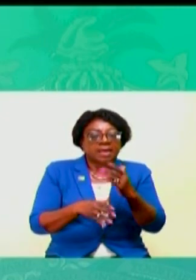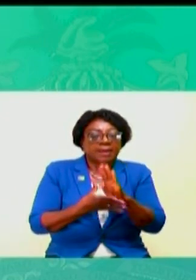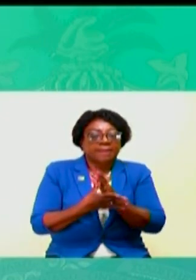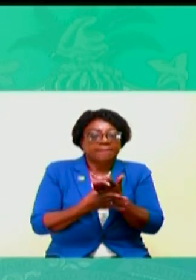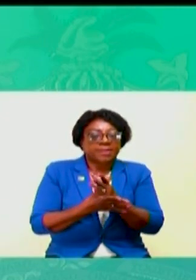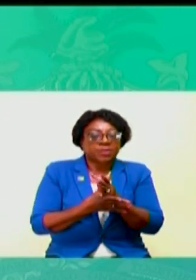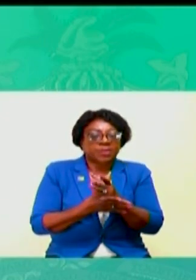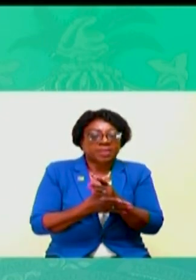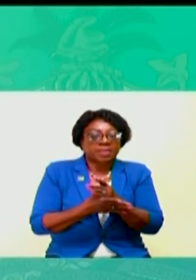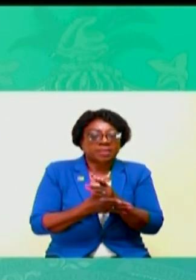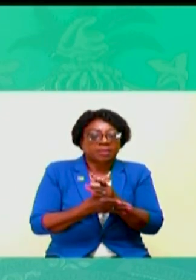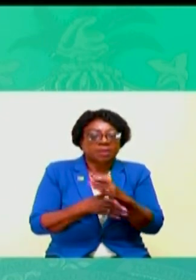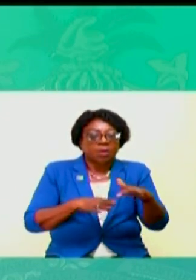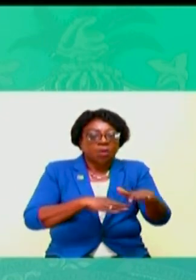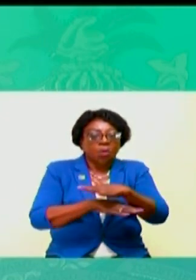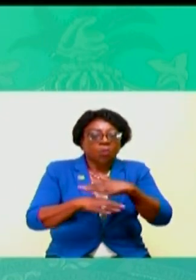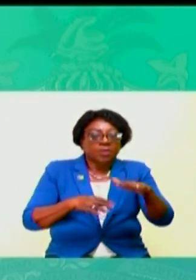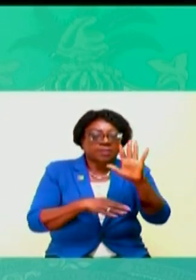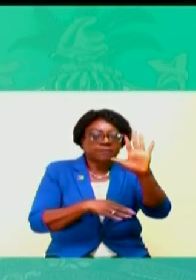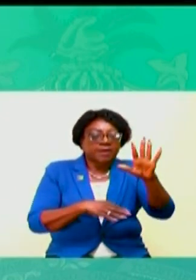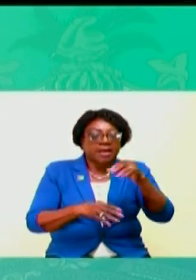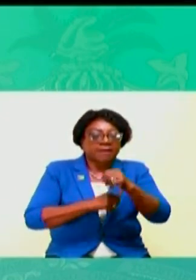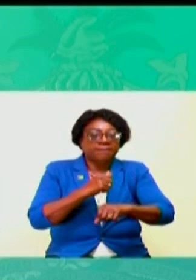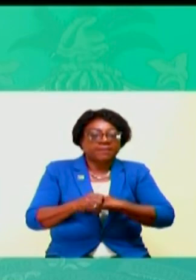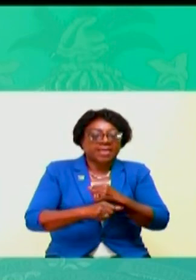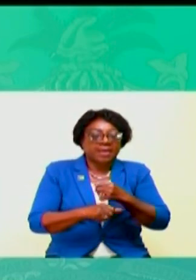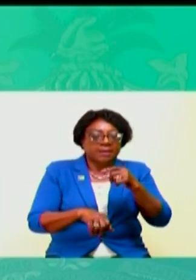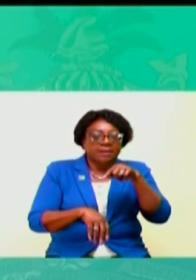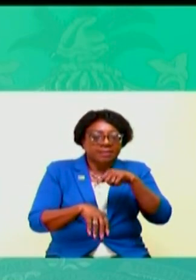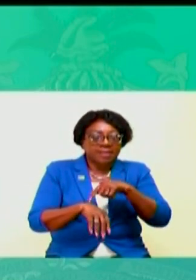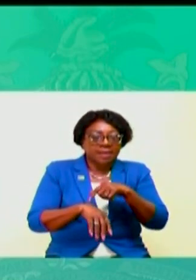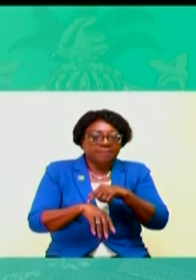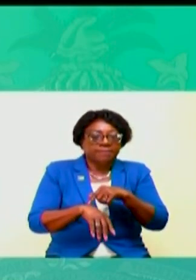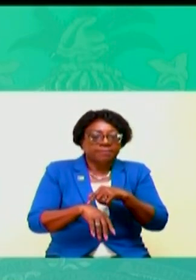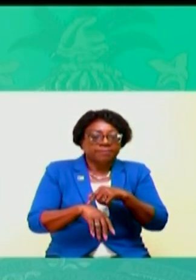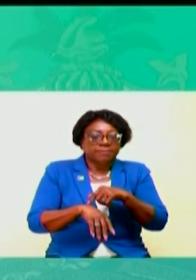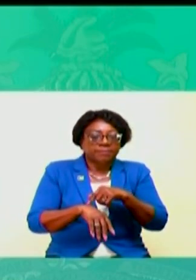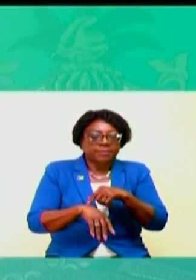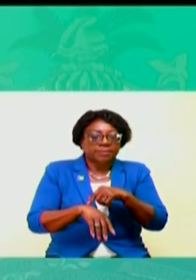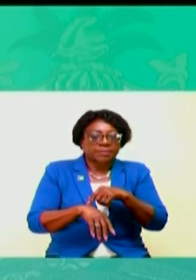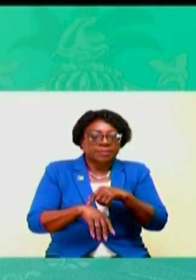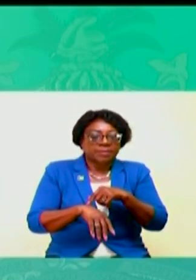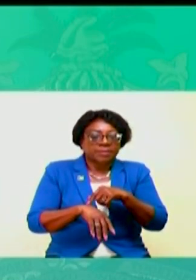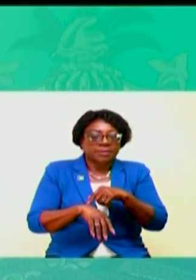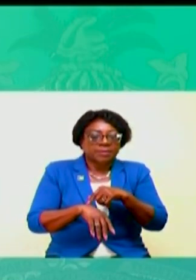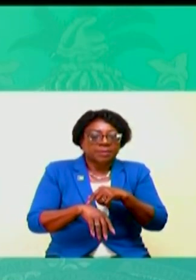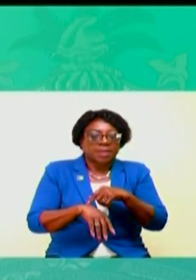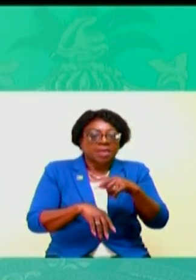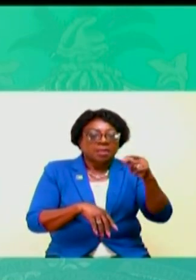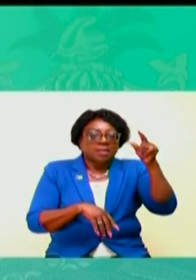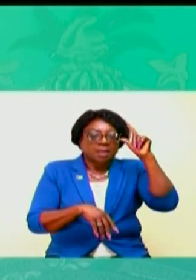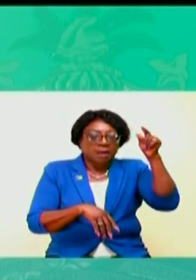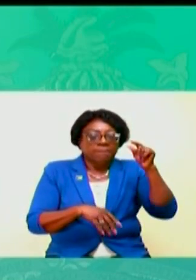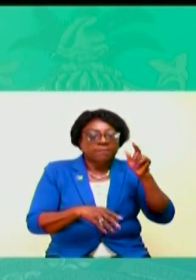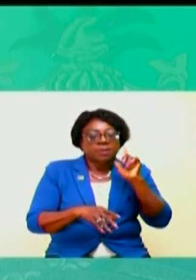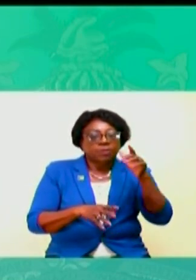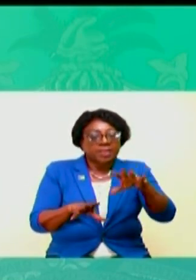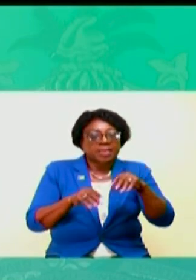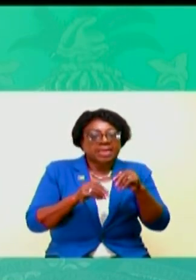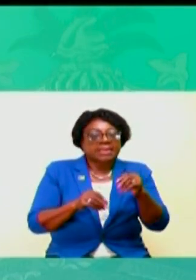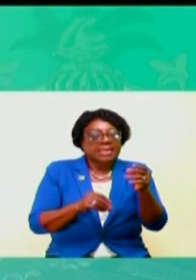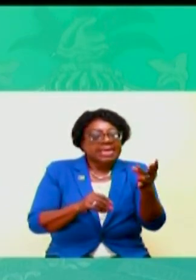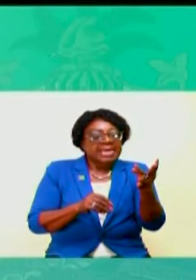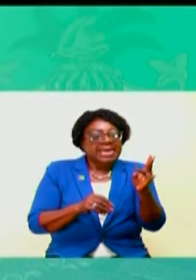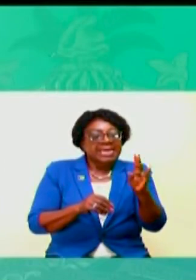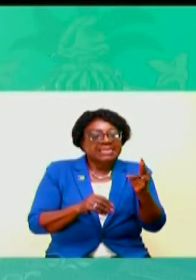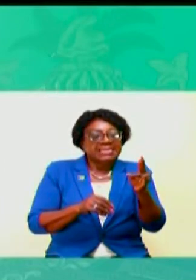Over this five-year period, Mr. Deputy Speaker, let me hold up so you can see. Over the five-year period, the government will get